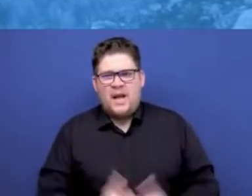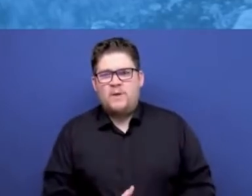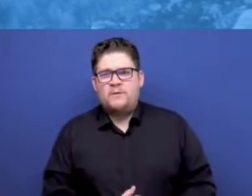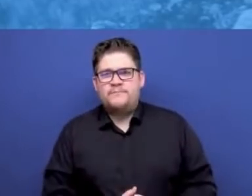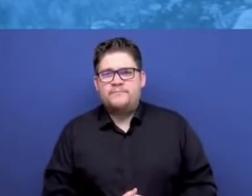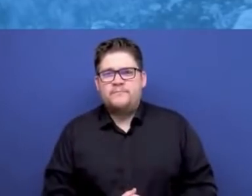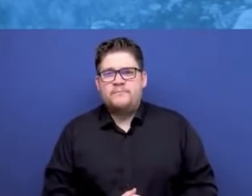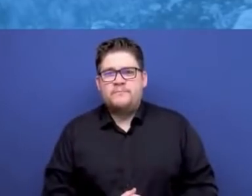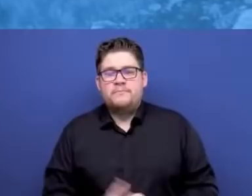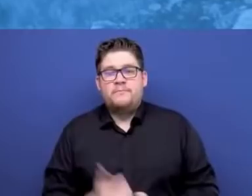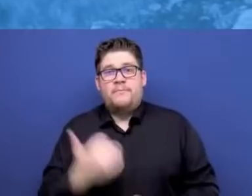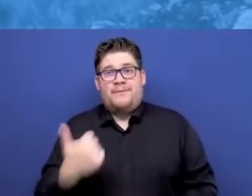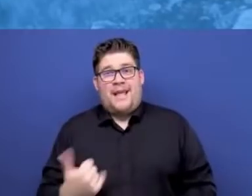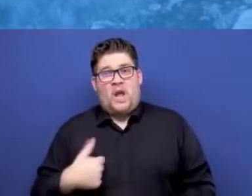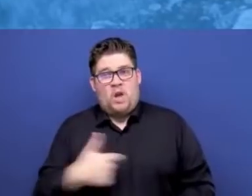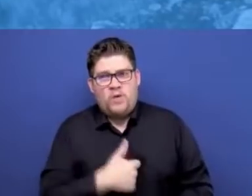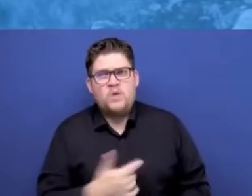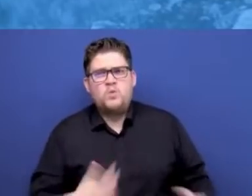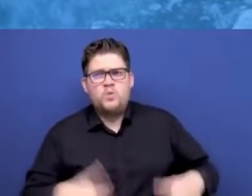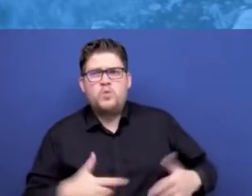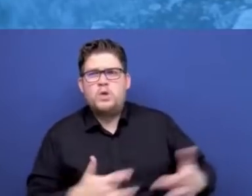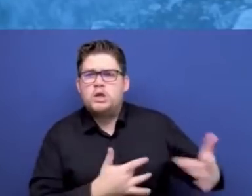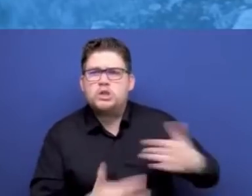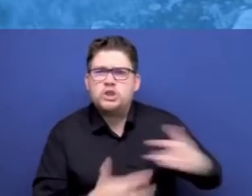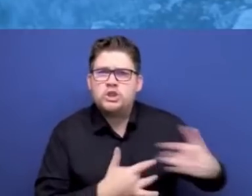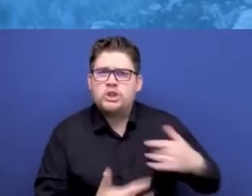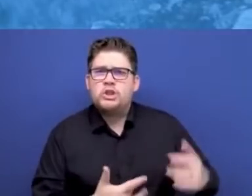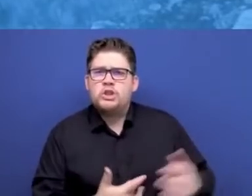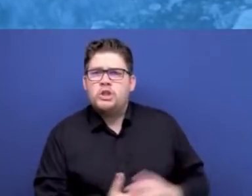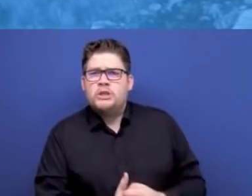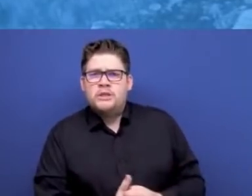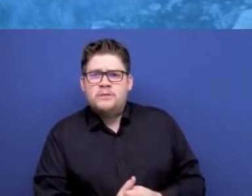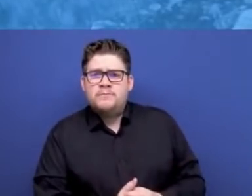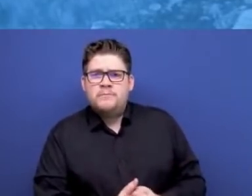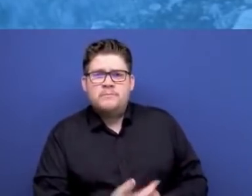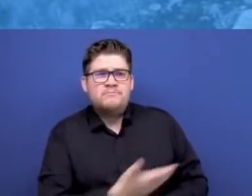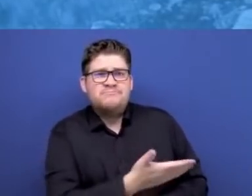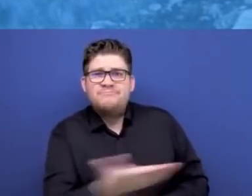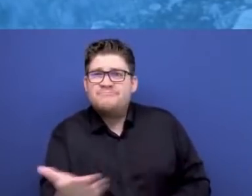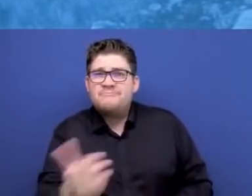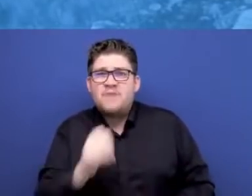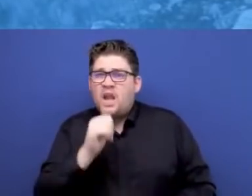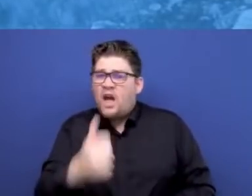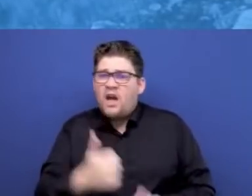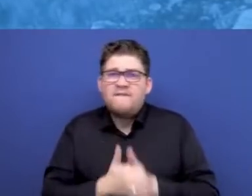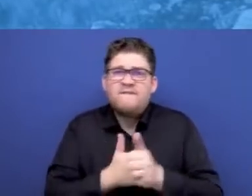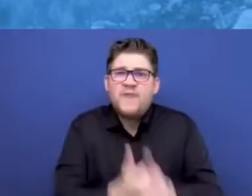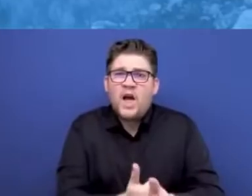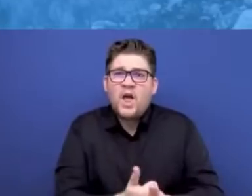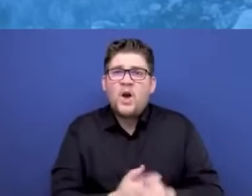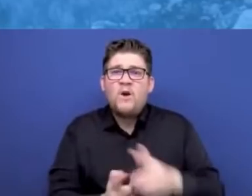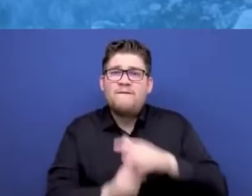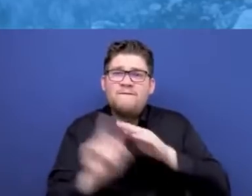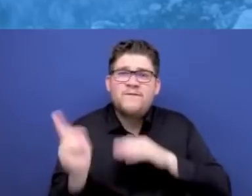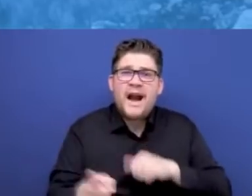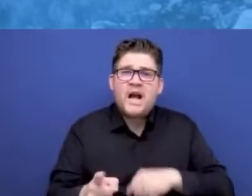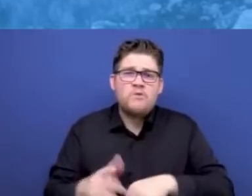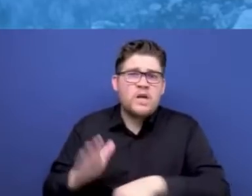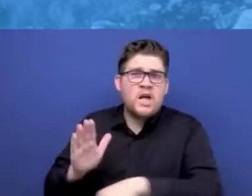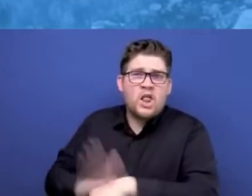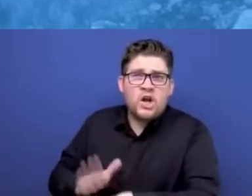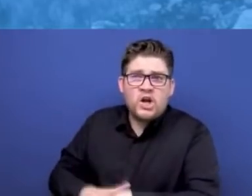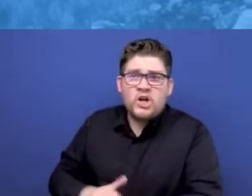aren't taking the advice and the recommendations that local governments are placing them when they place them